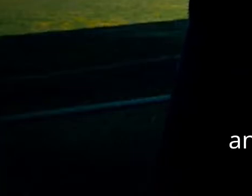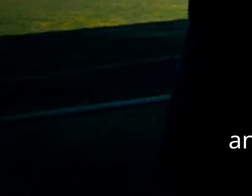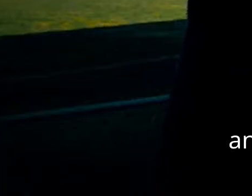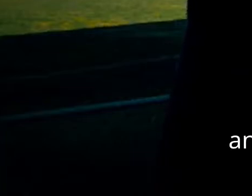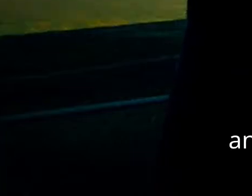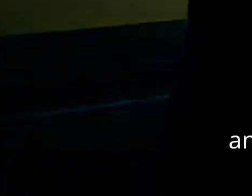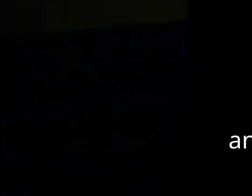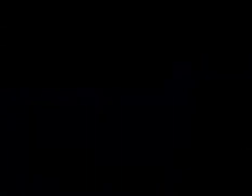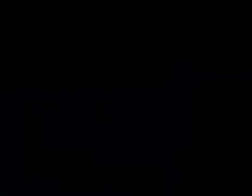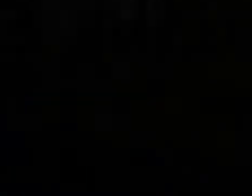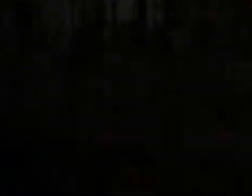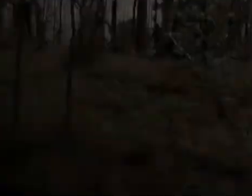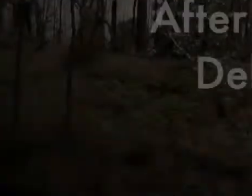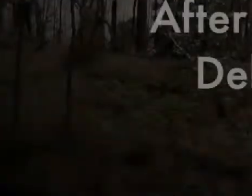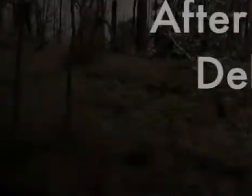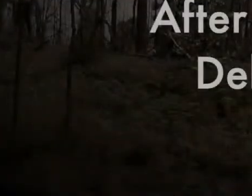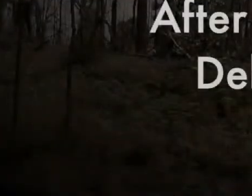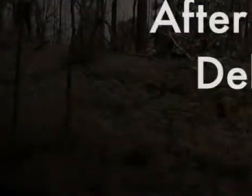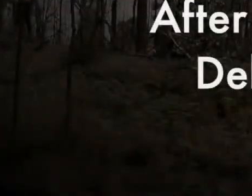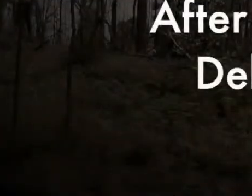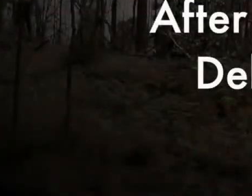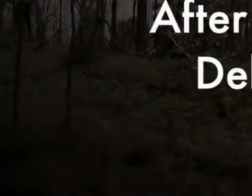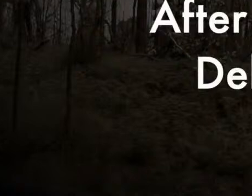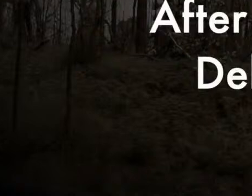that she had a bed.